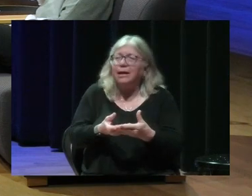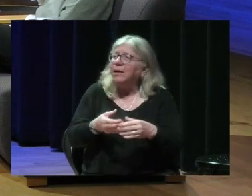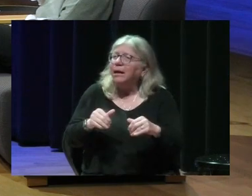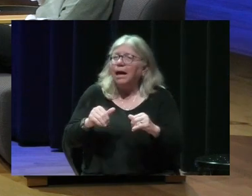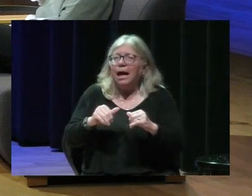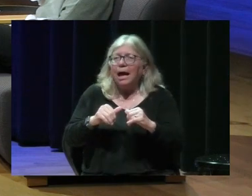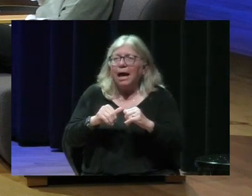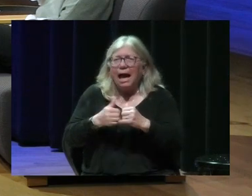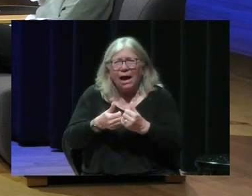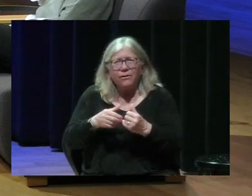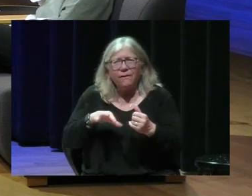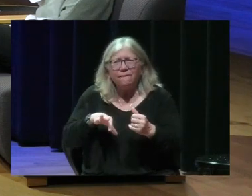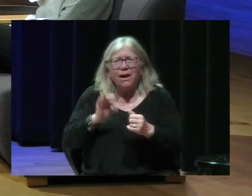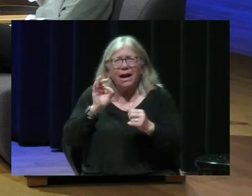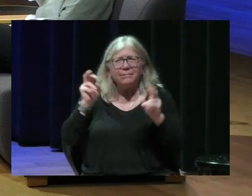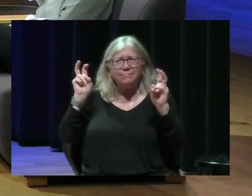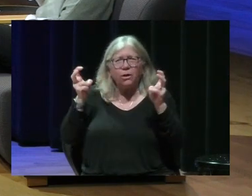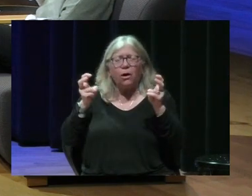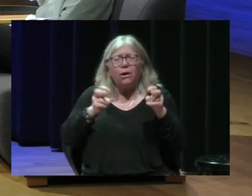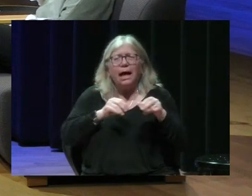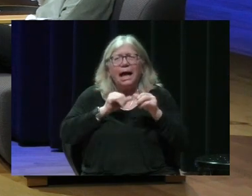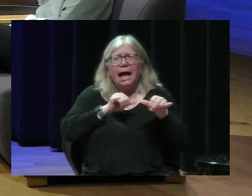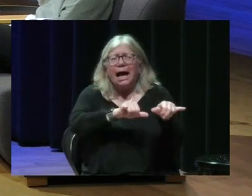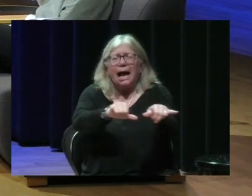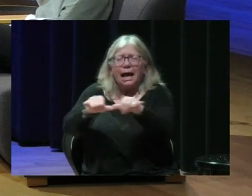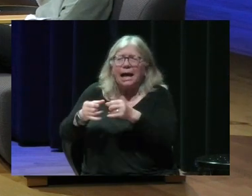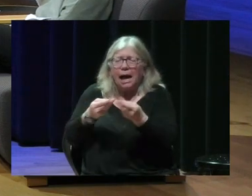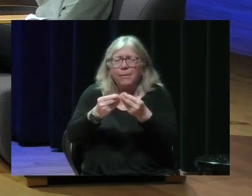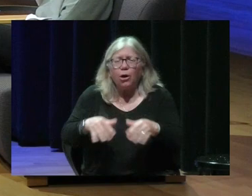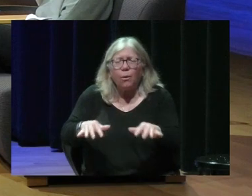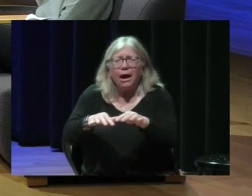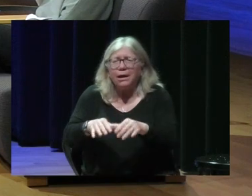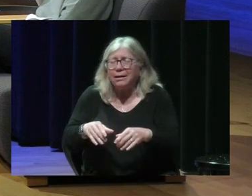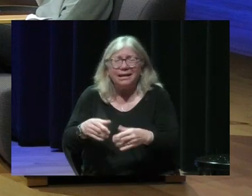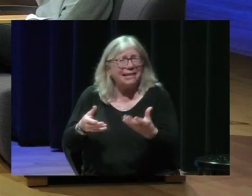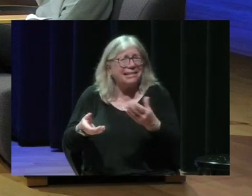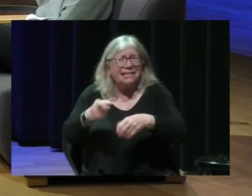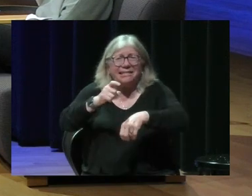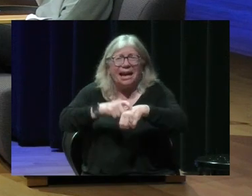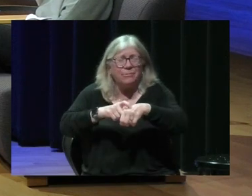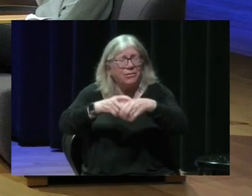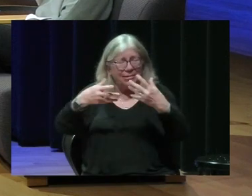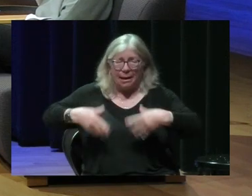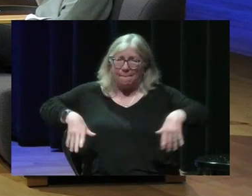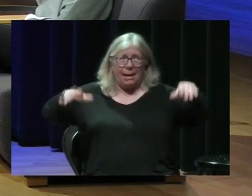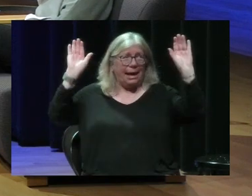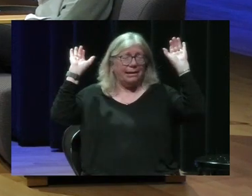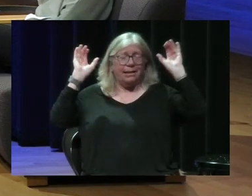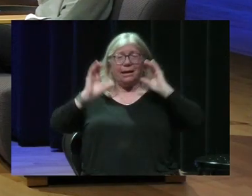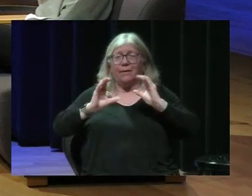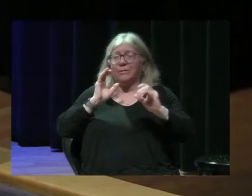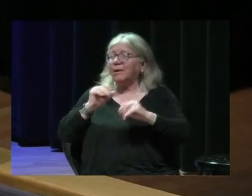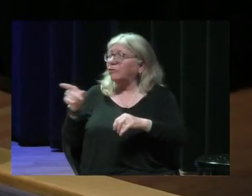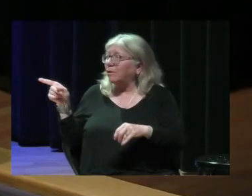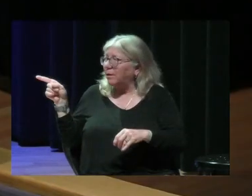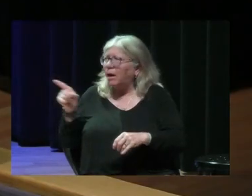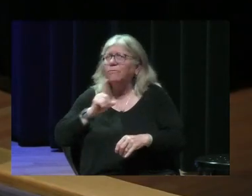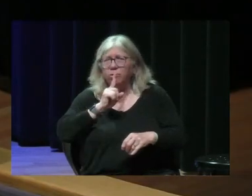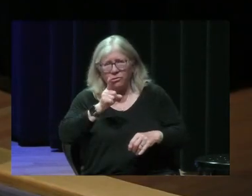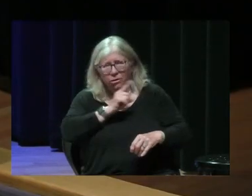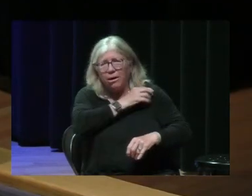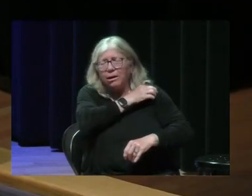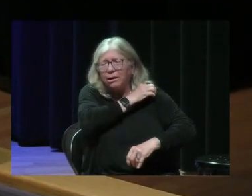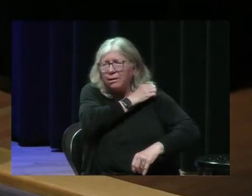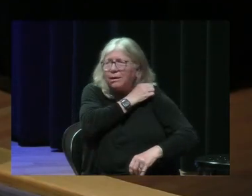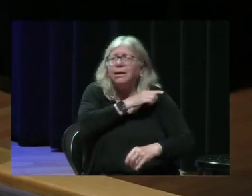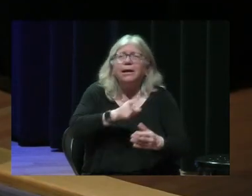find any common ground? Is there any situation where it's just time to abandon the conversation? Well, I mean, yeah, for sure. There are times when